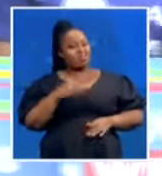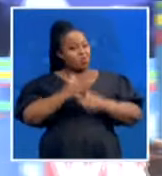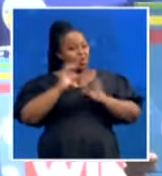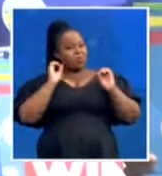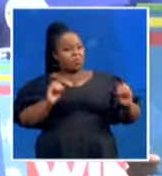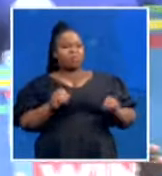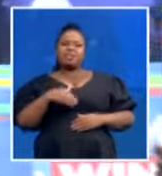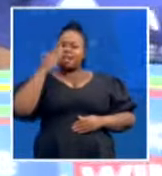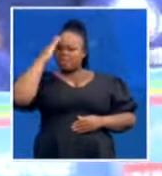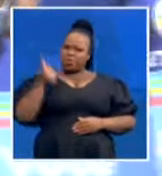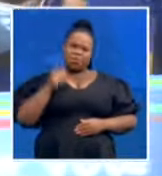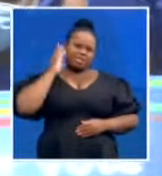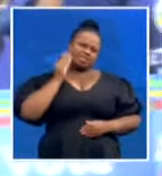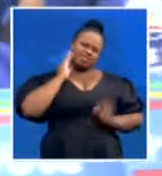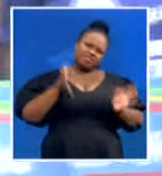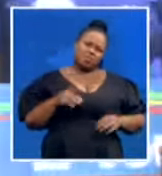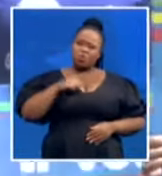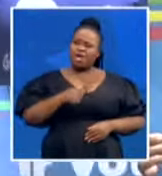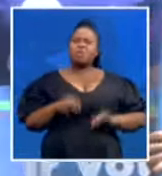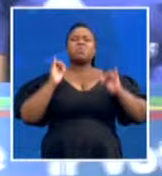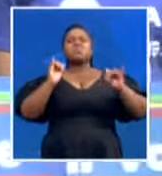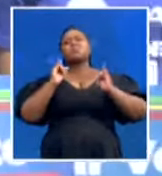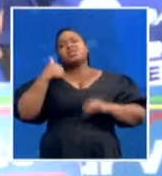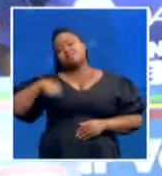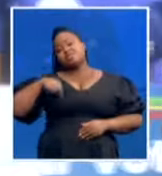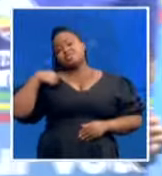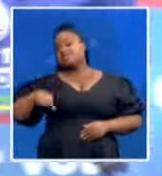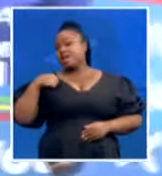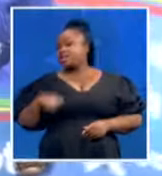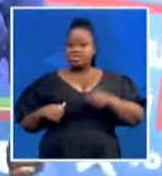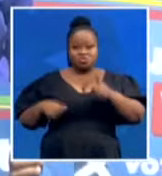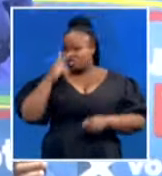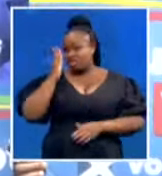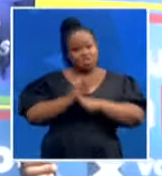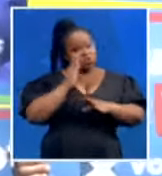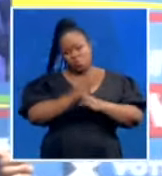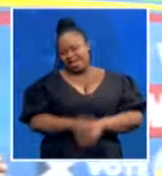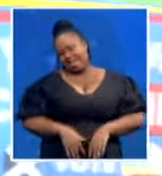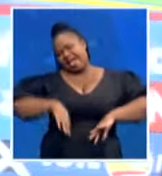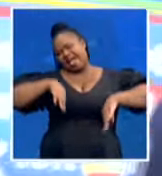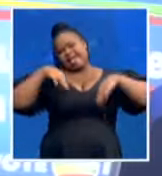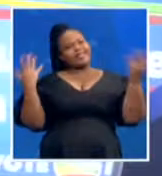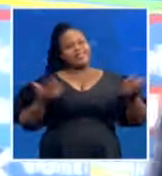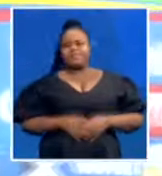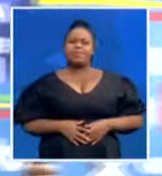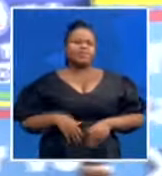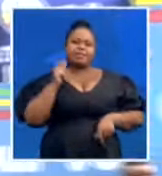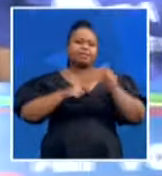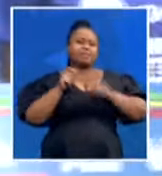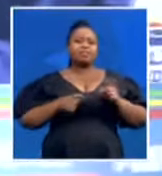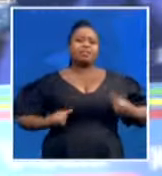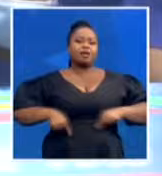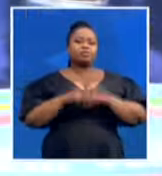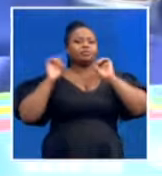a badly run municipality, imisebenzi ayikho. Abantu bethu have to suffer under a